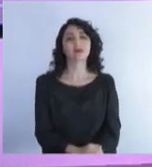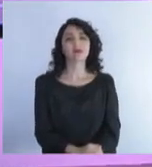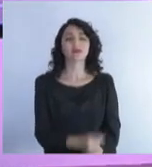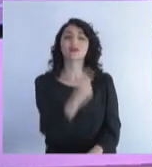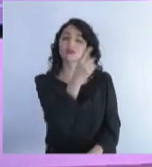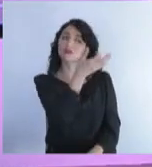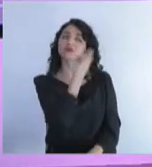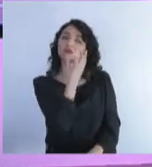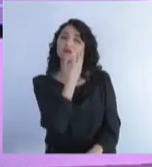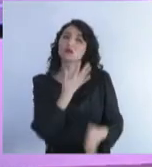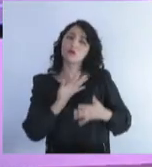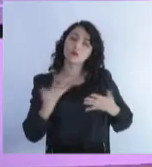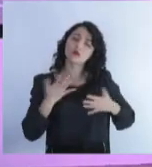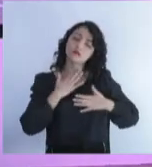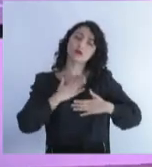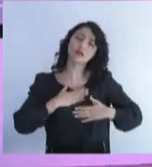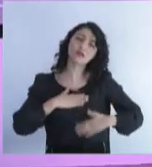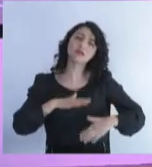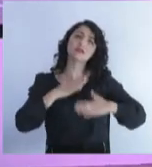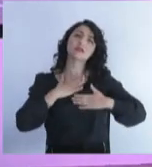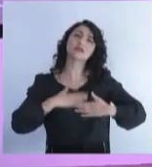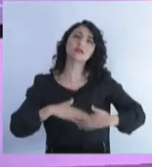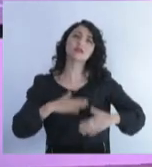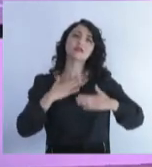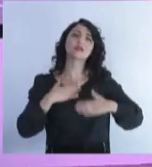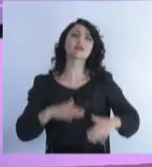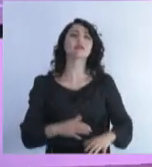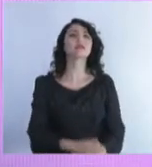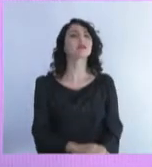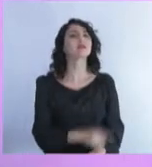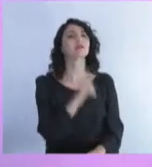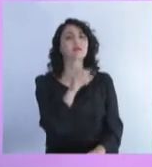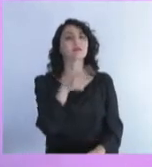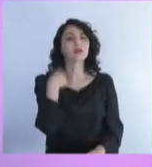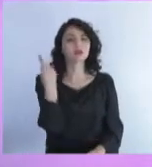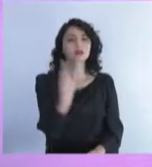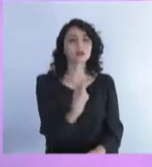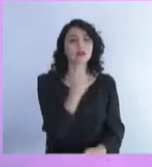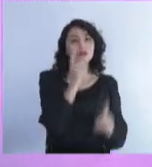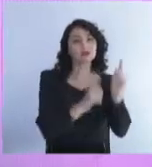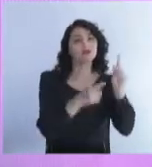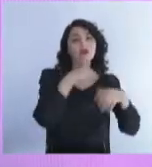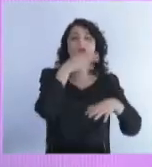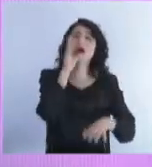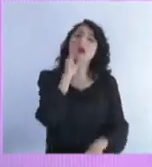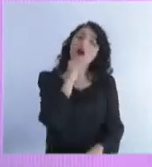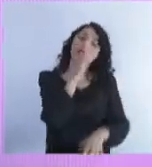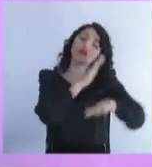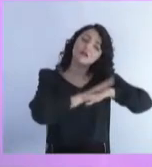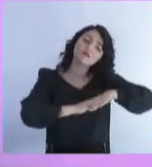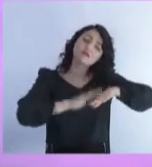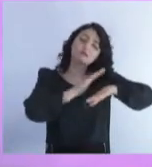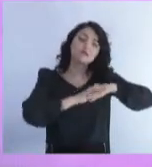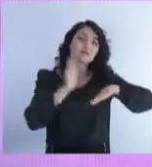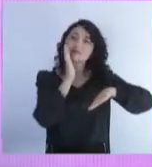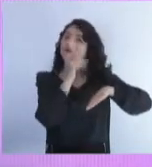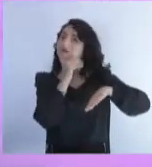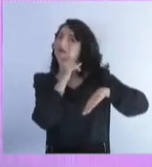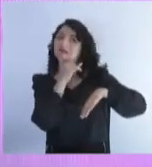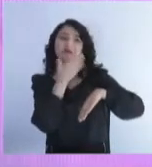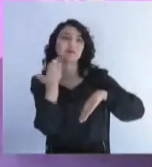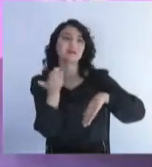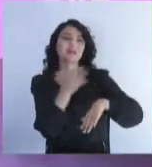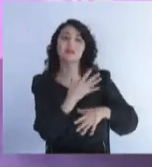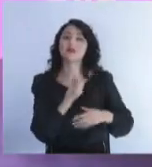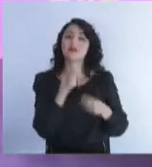has been a very peaceful talk. It's not very usual to us to hear someone talking in this way.